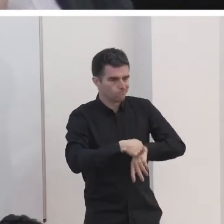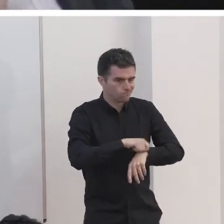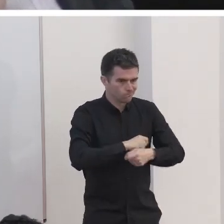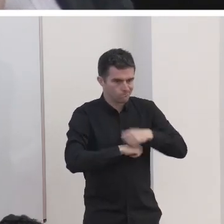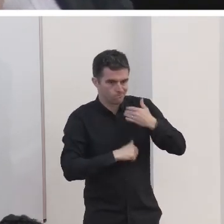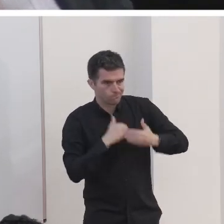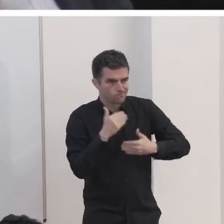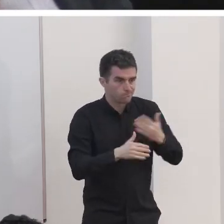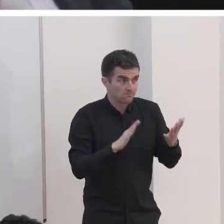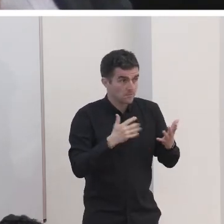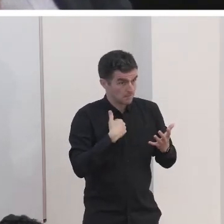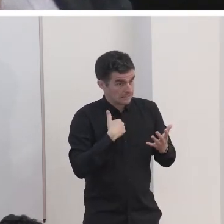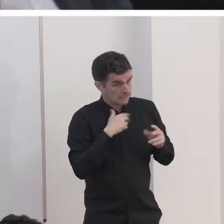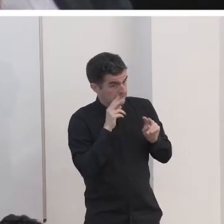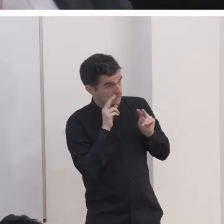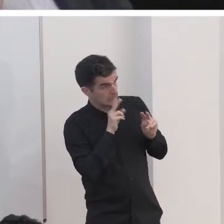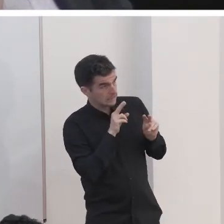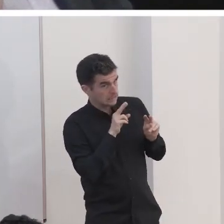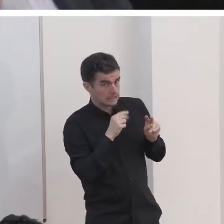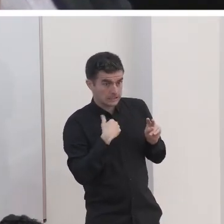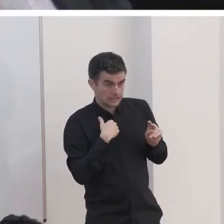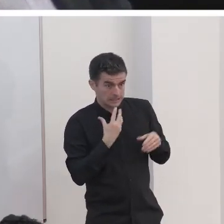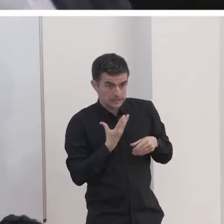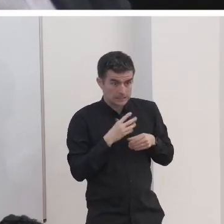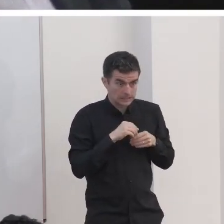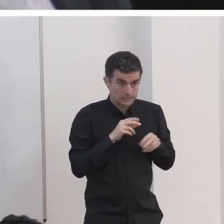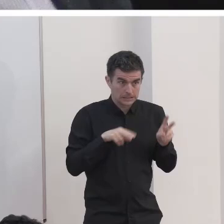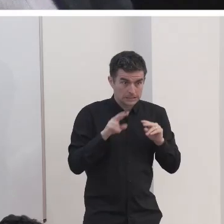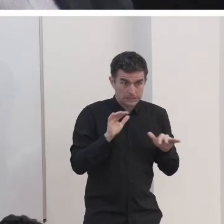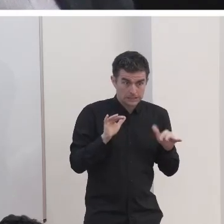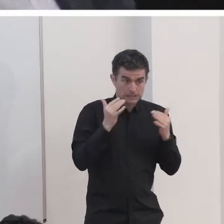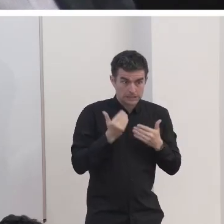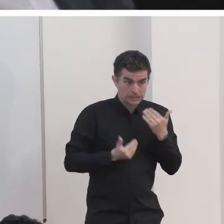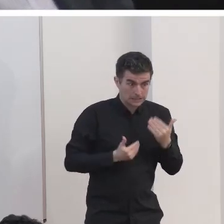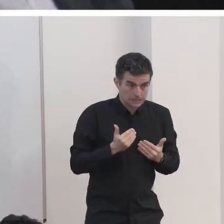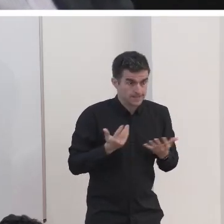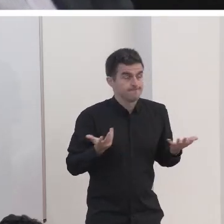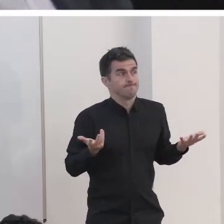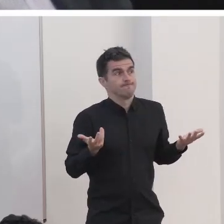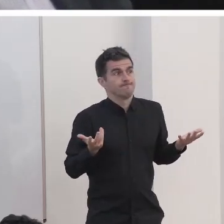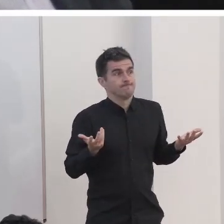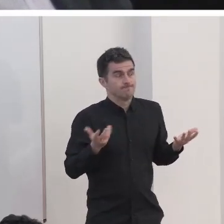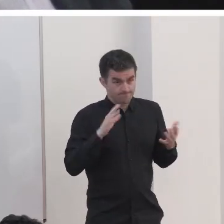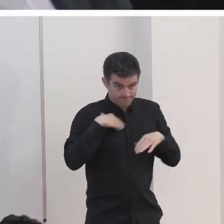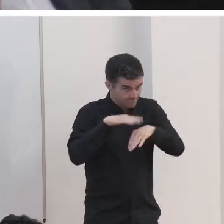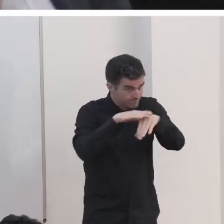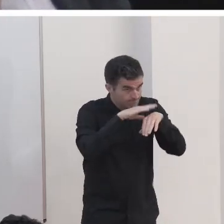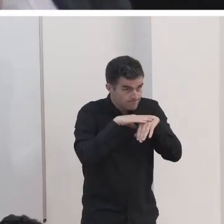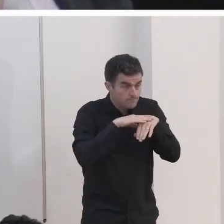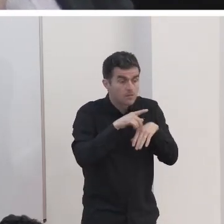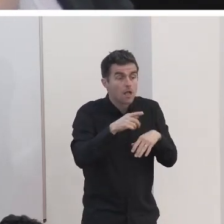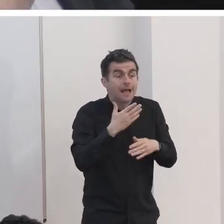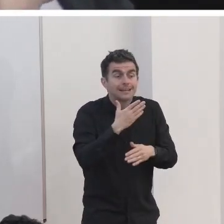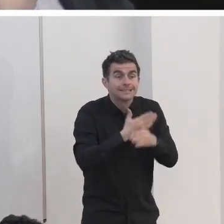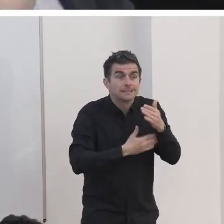throwing words to your kids with disability, and for us, they associate it with whether witchcraft, whether because of